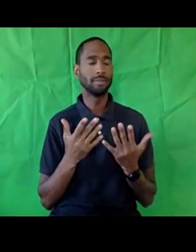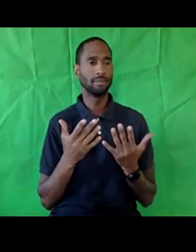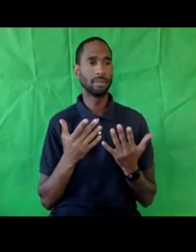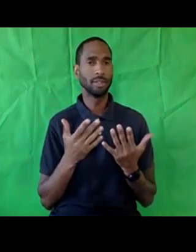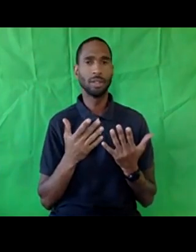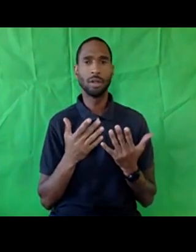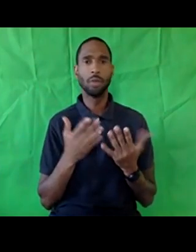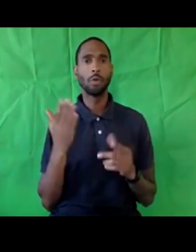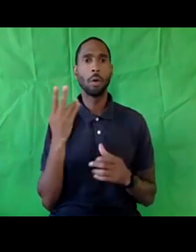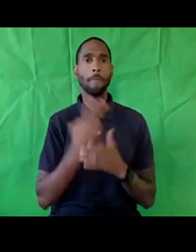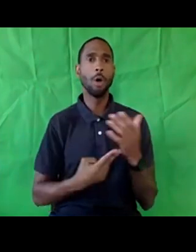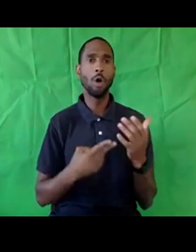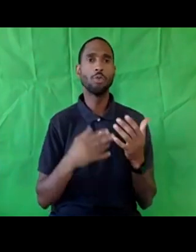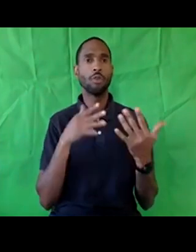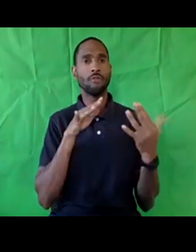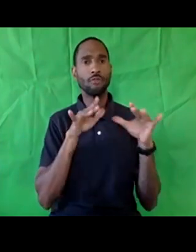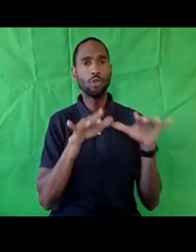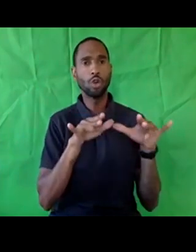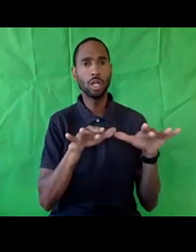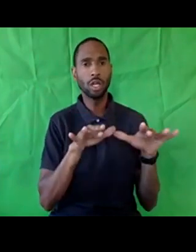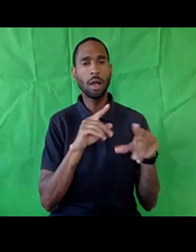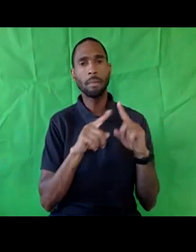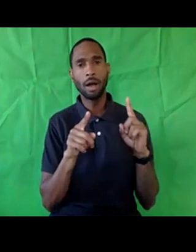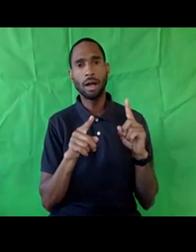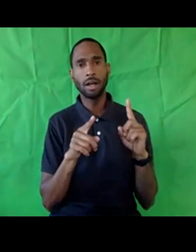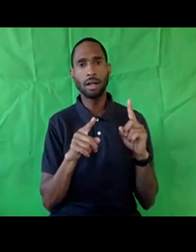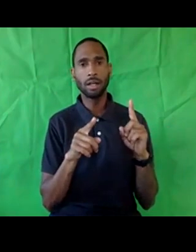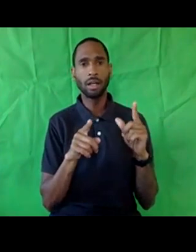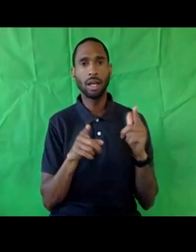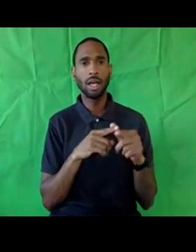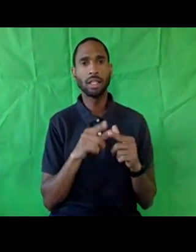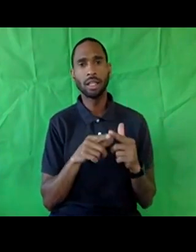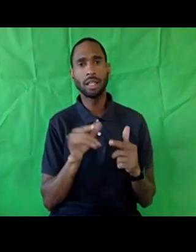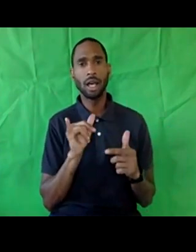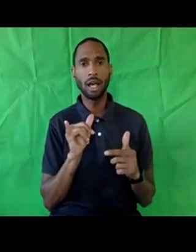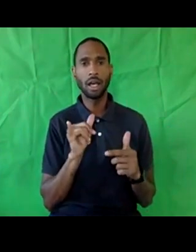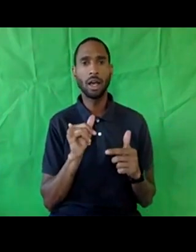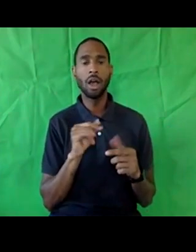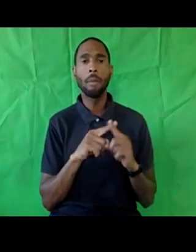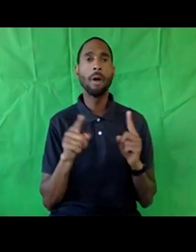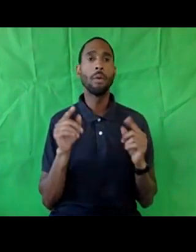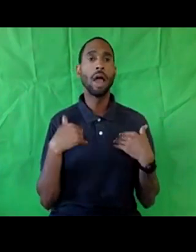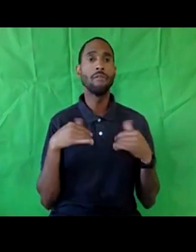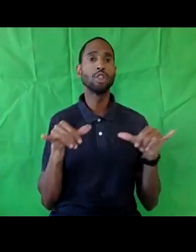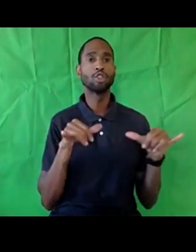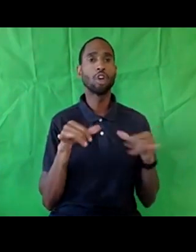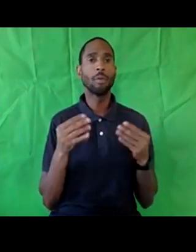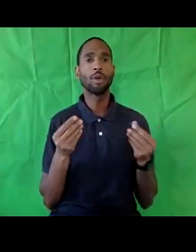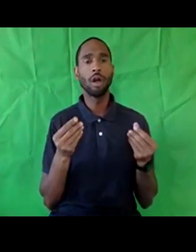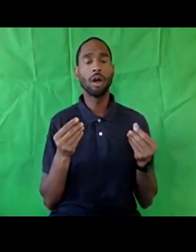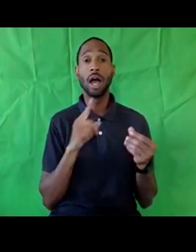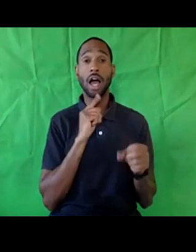just were like both flirting with each other. And it was like, oh, but we have this common ground. I got like